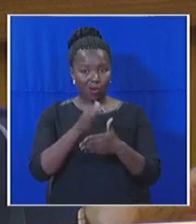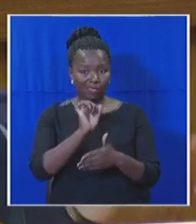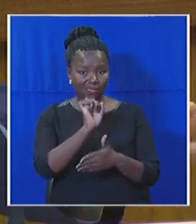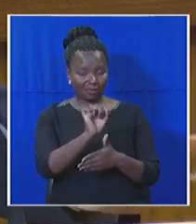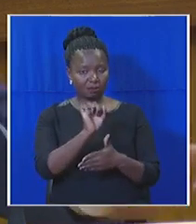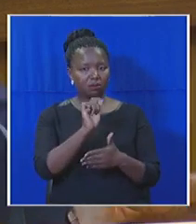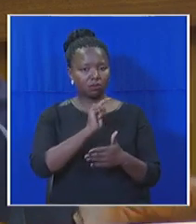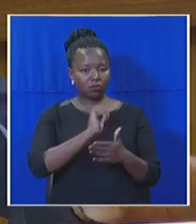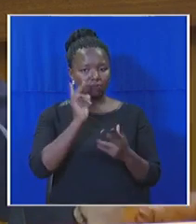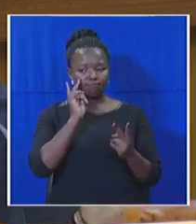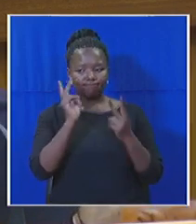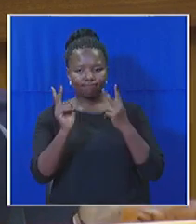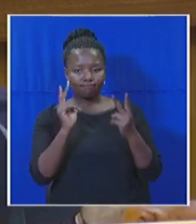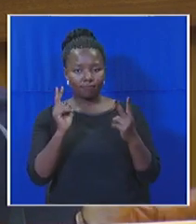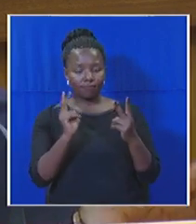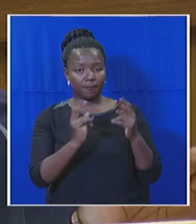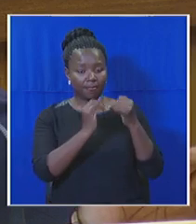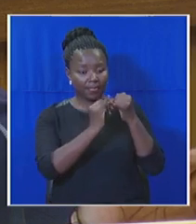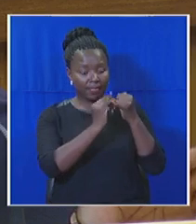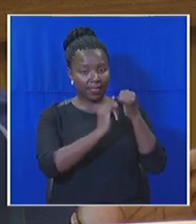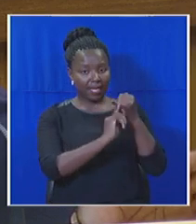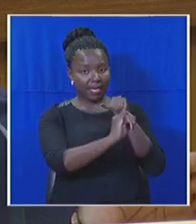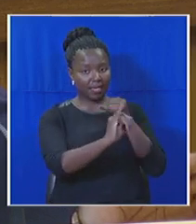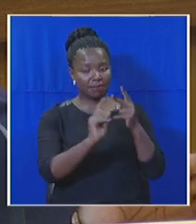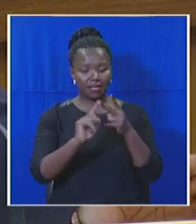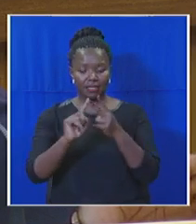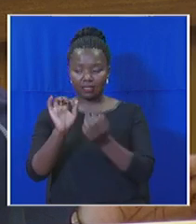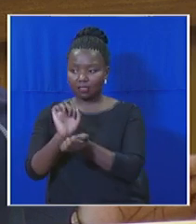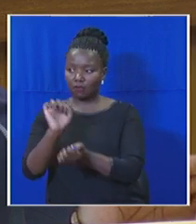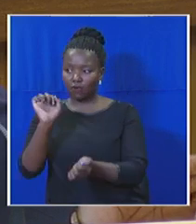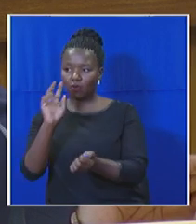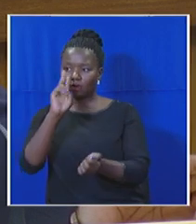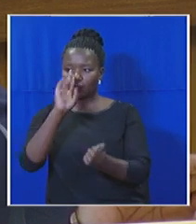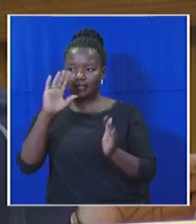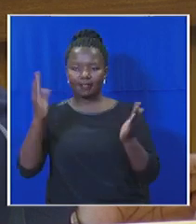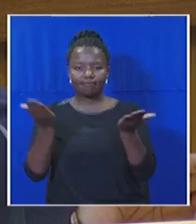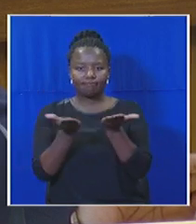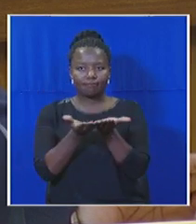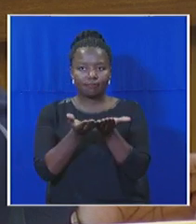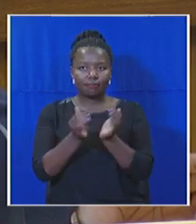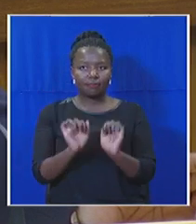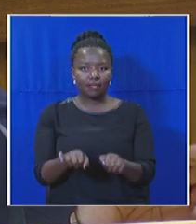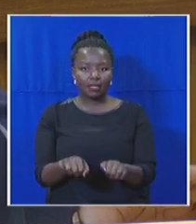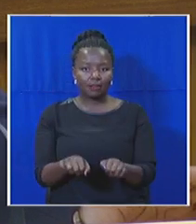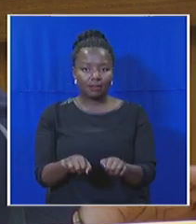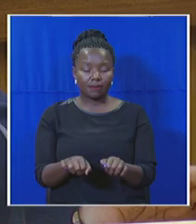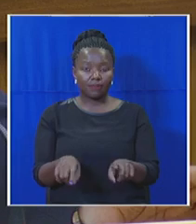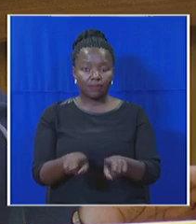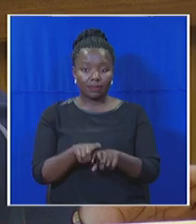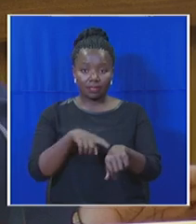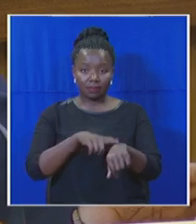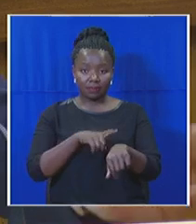of balancing that autonomy. Part of the reason we are saying the